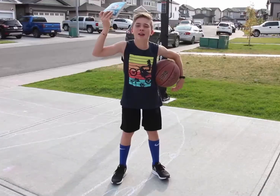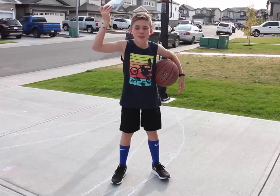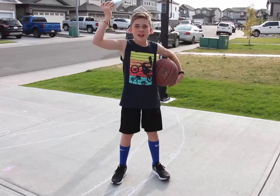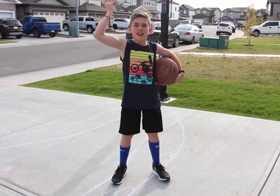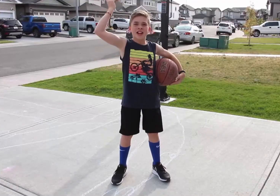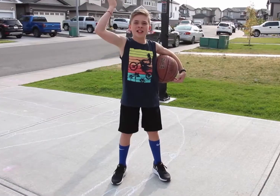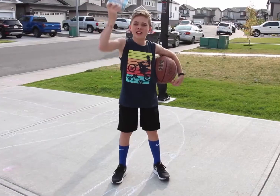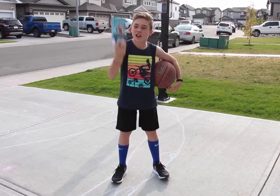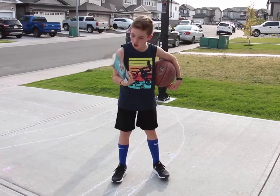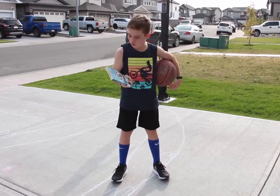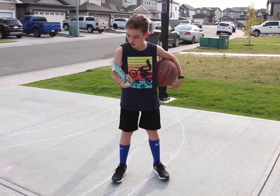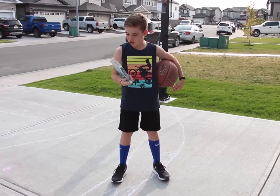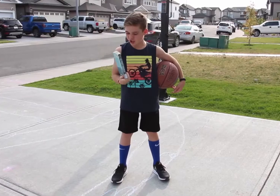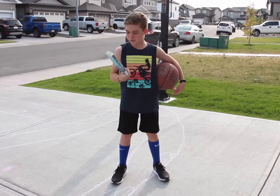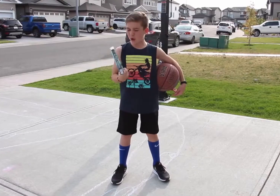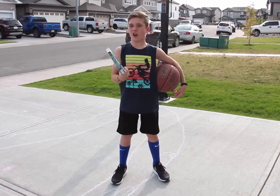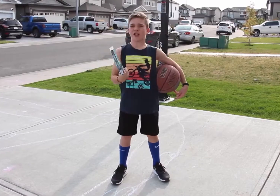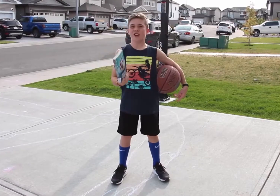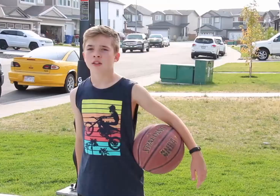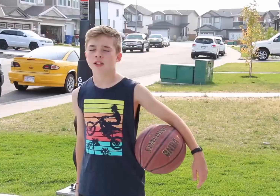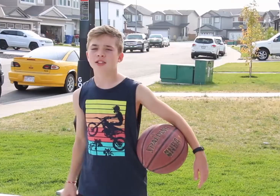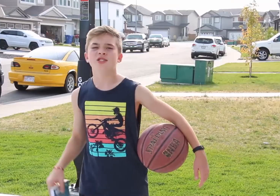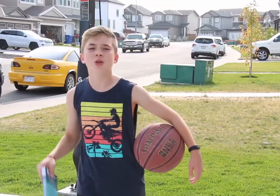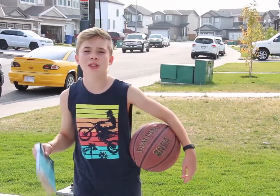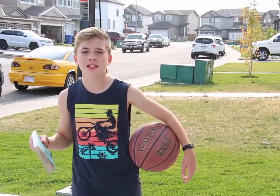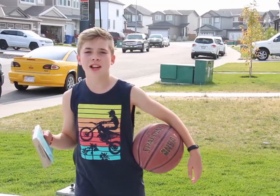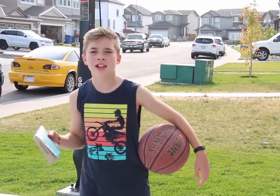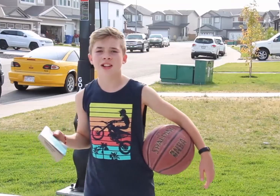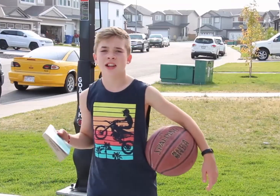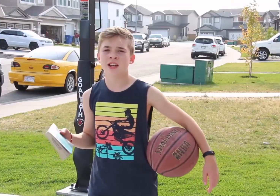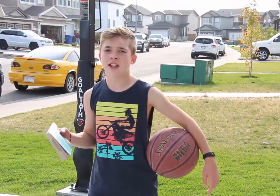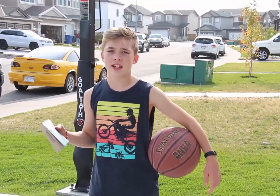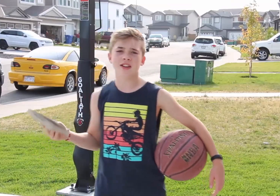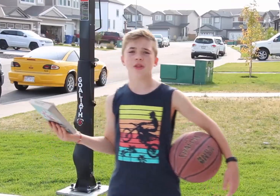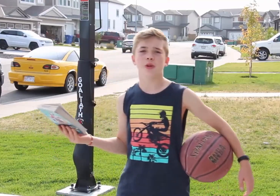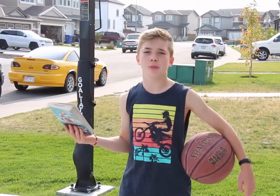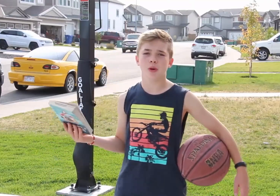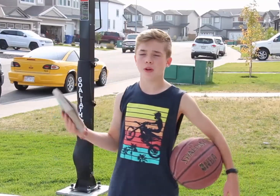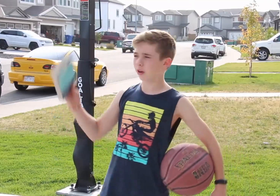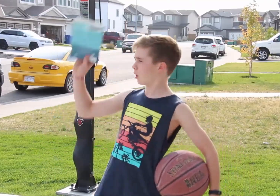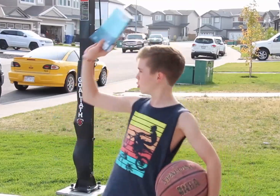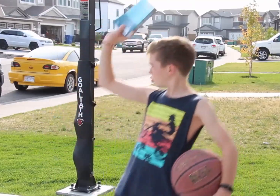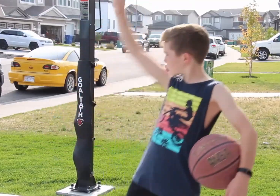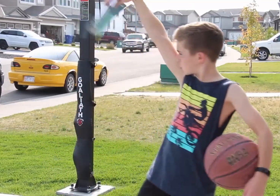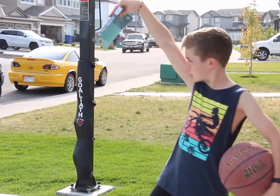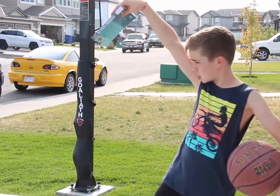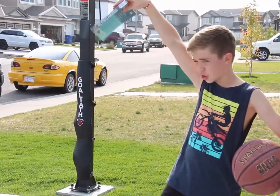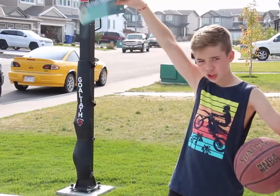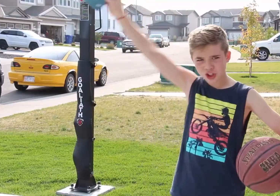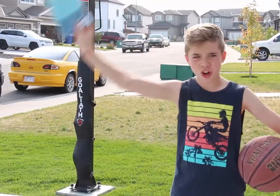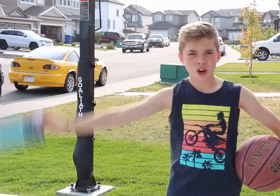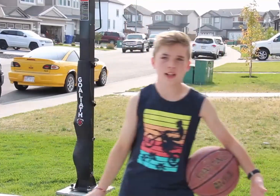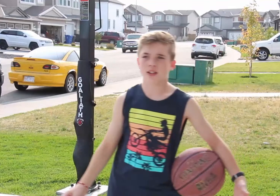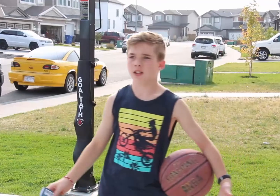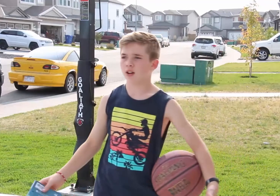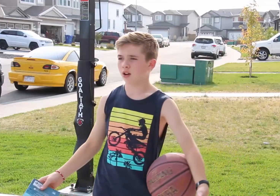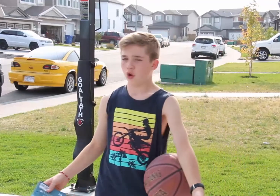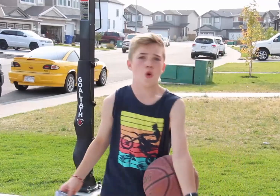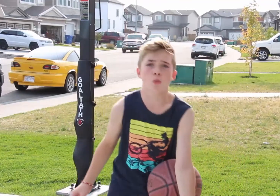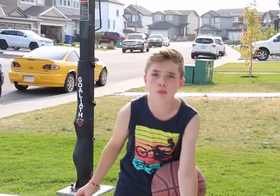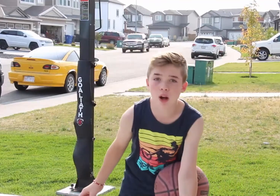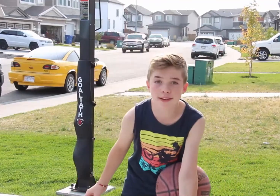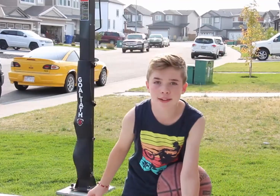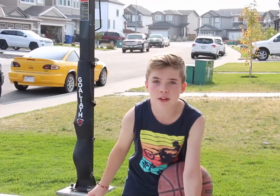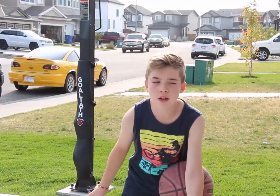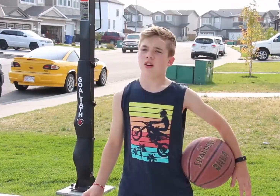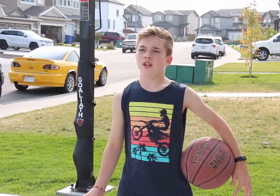I am in love with this book! It's as good as like hitting a three-pointer. Swish! Like a